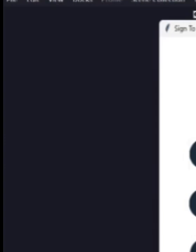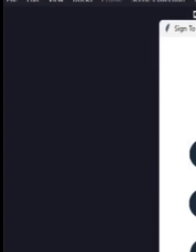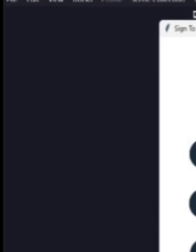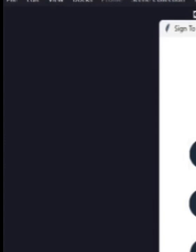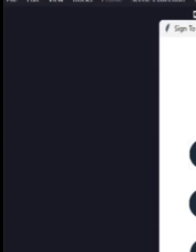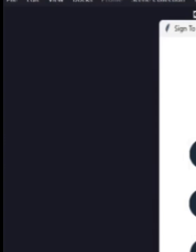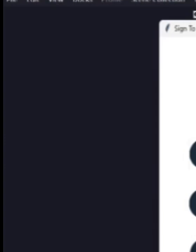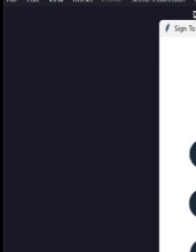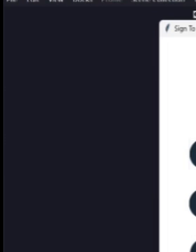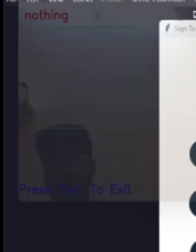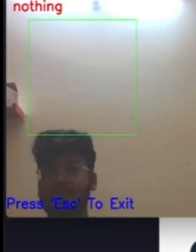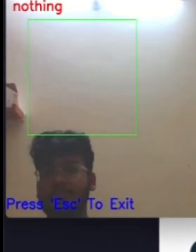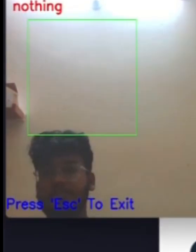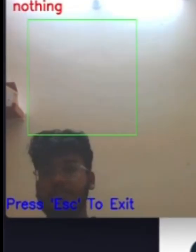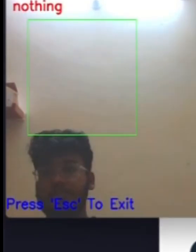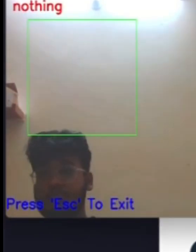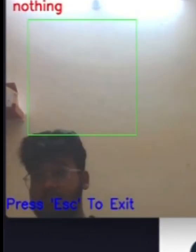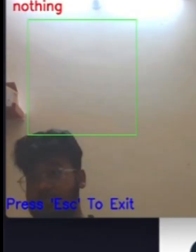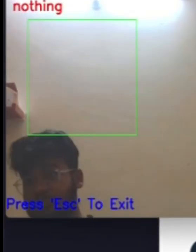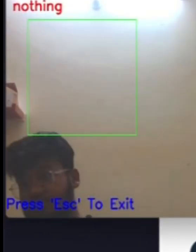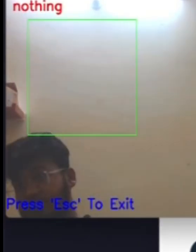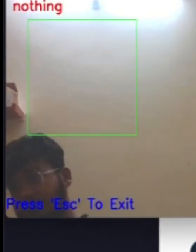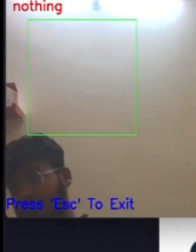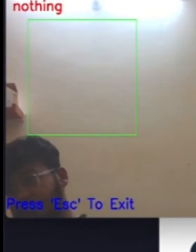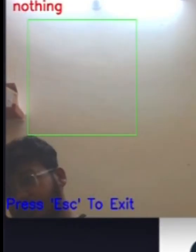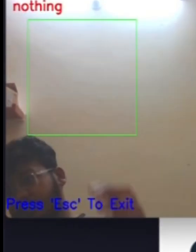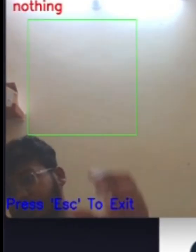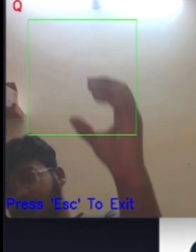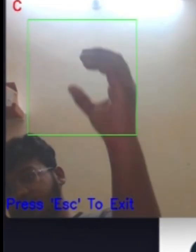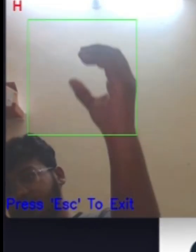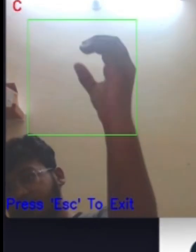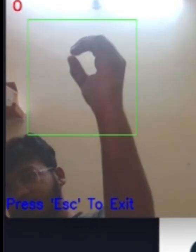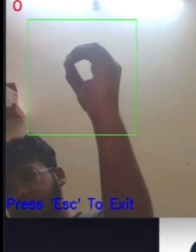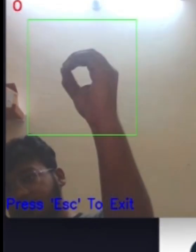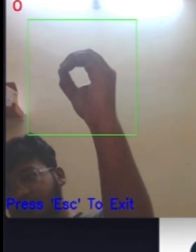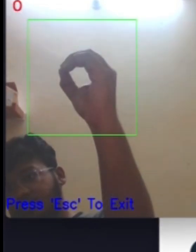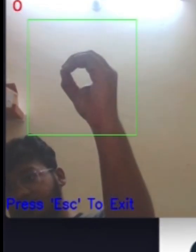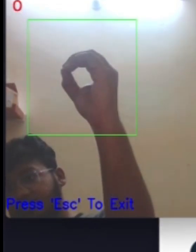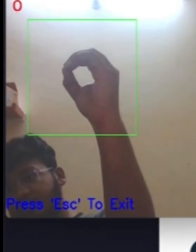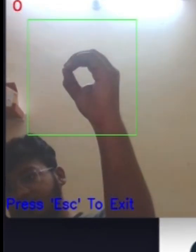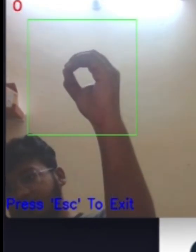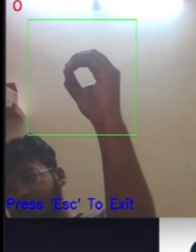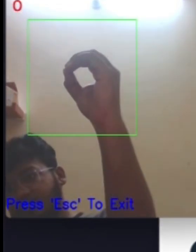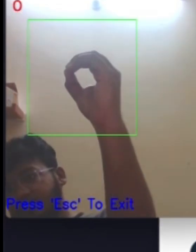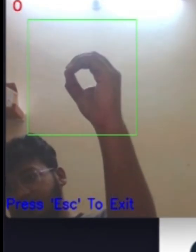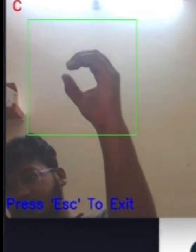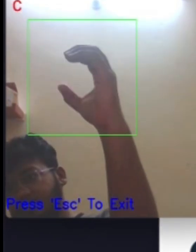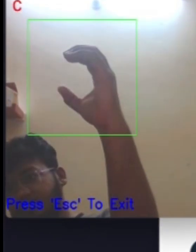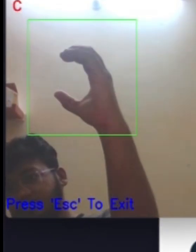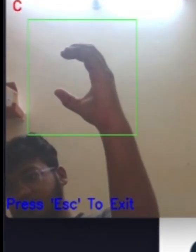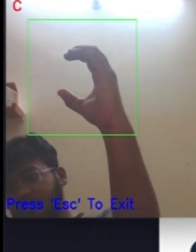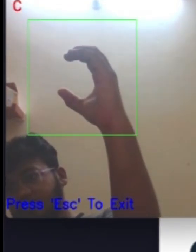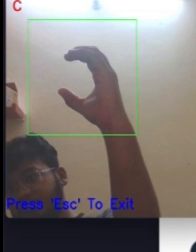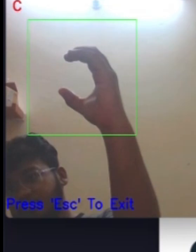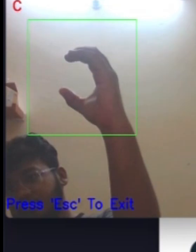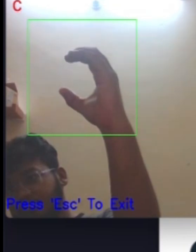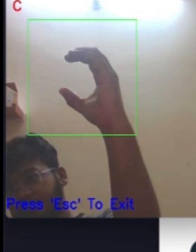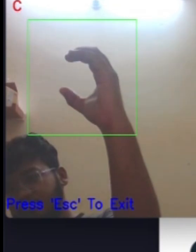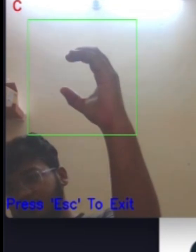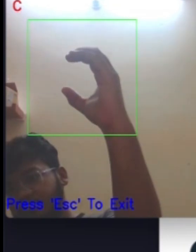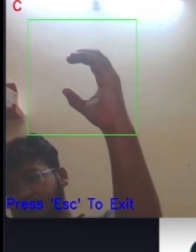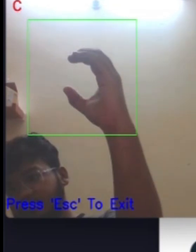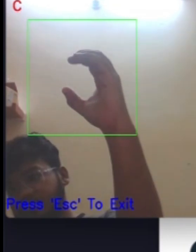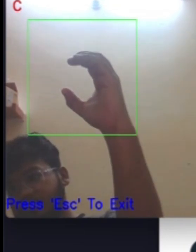the prediction using the algorithm ResNet, Inception and the VGG16. So right now it is predicting the